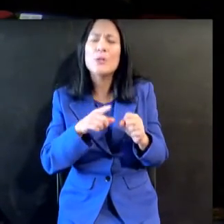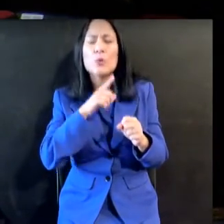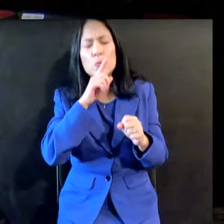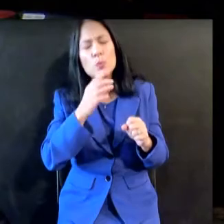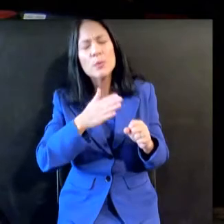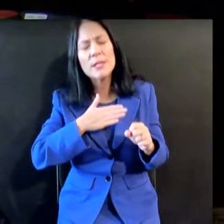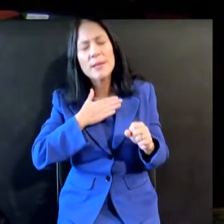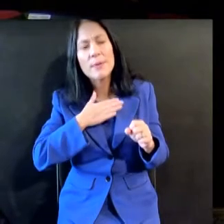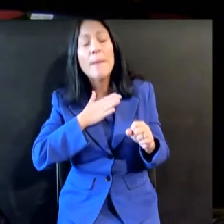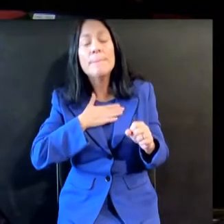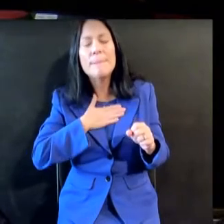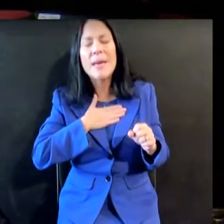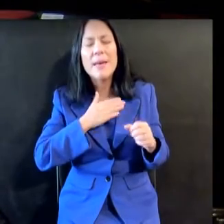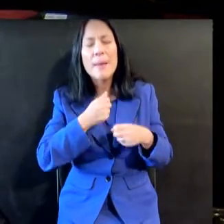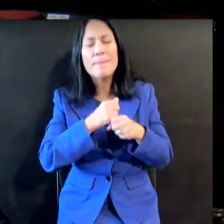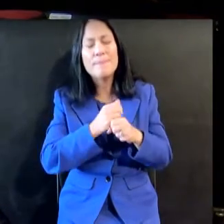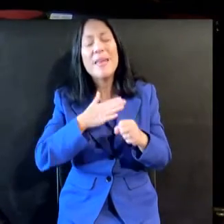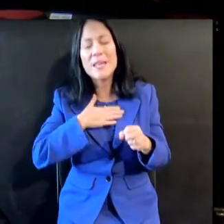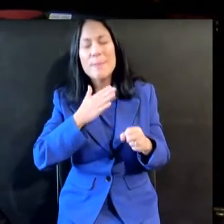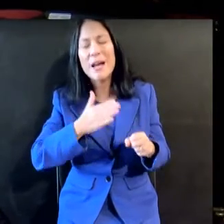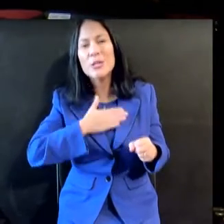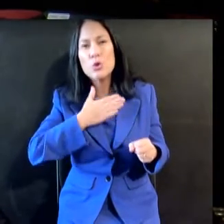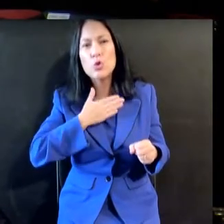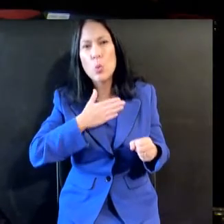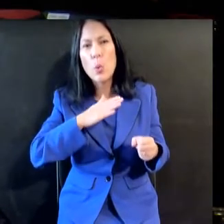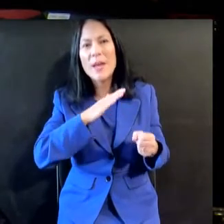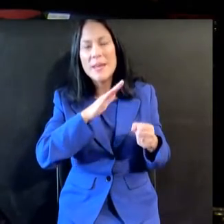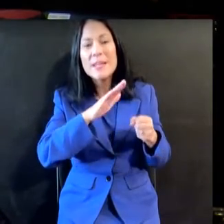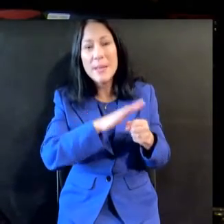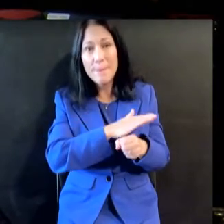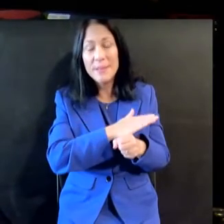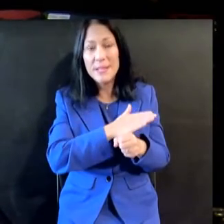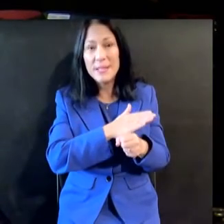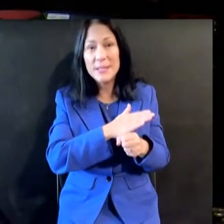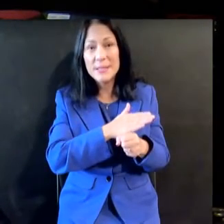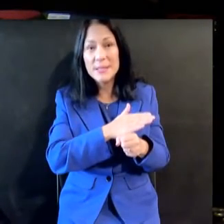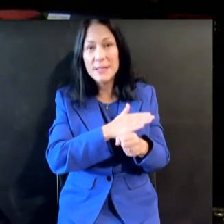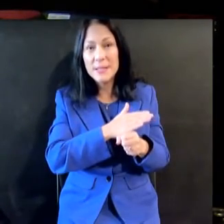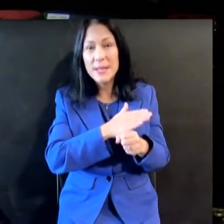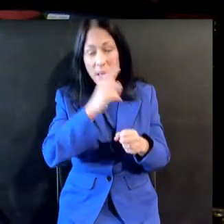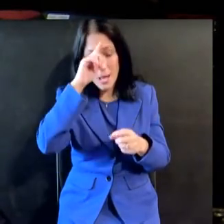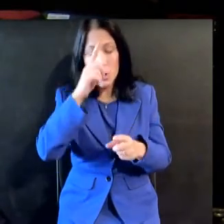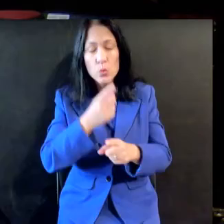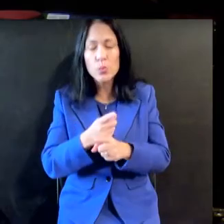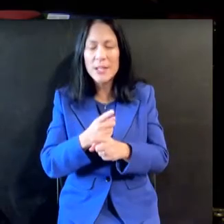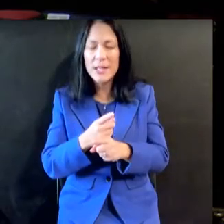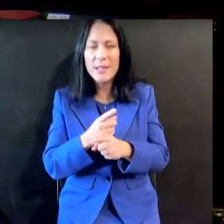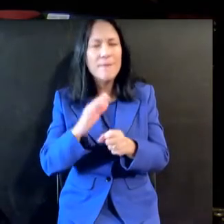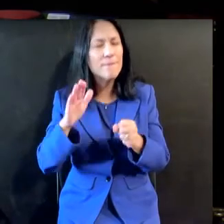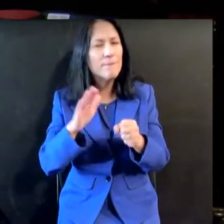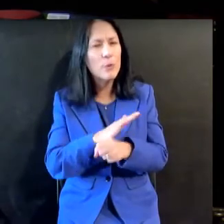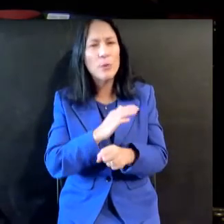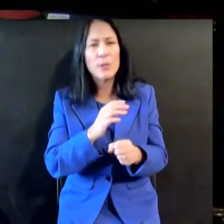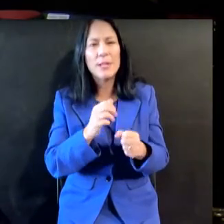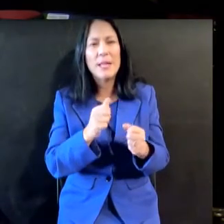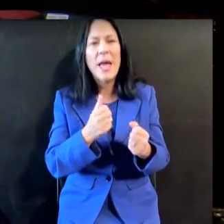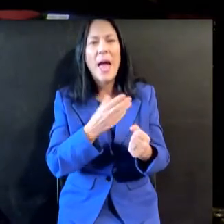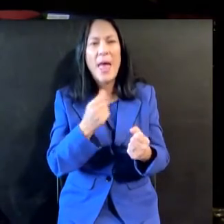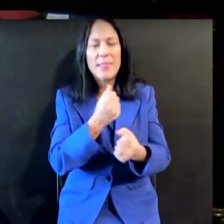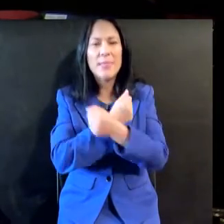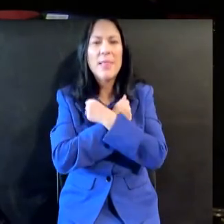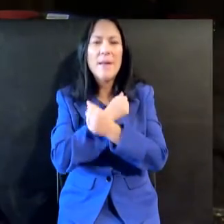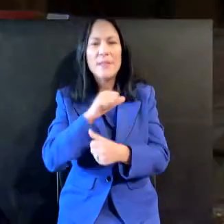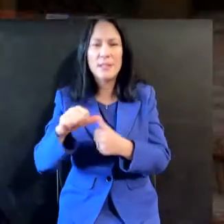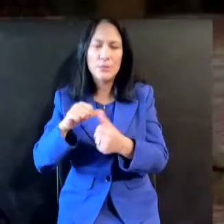make my joy complete. That's a better translation. Make my joy complete by agreeing wholeheartedly with each other, loving one another, and